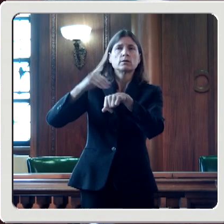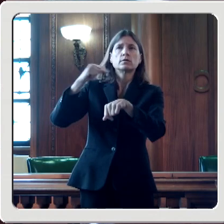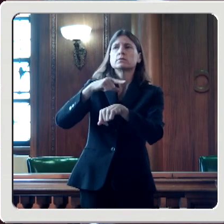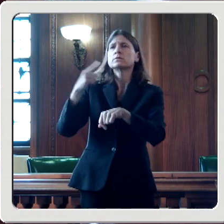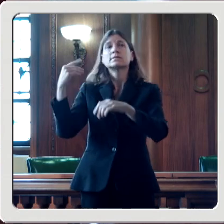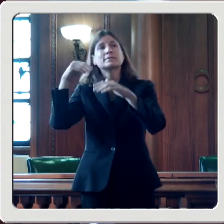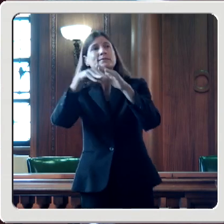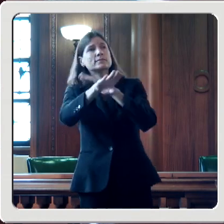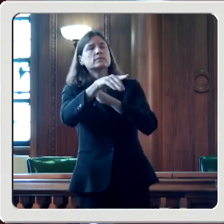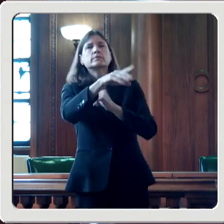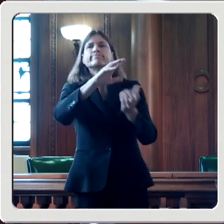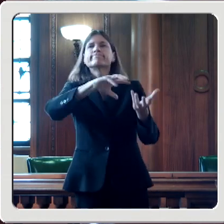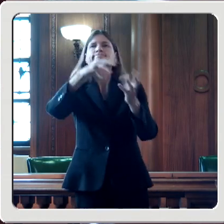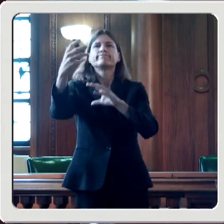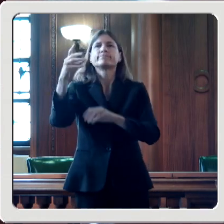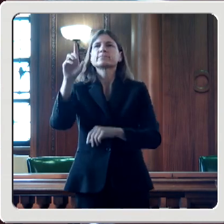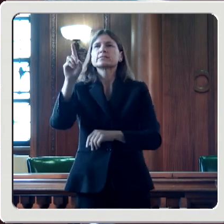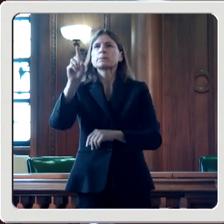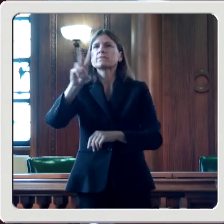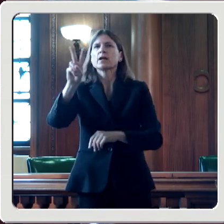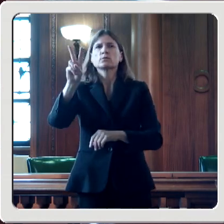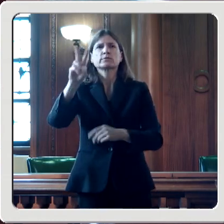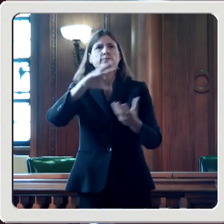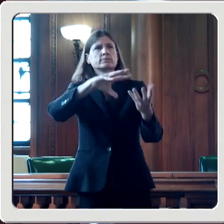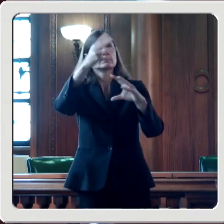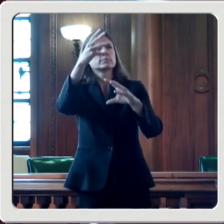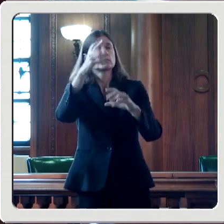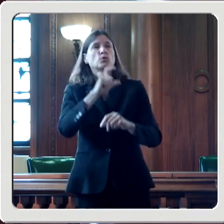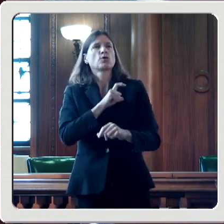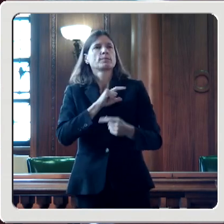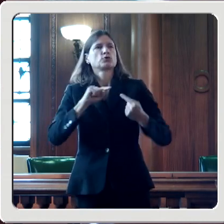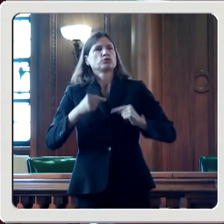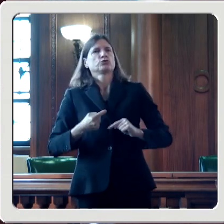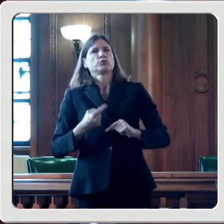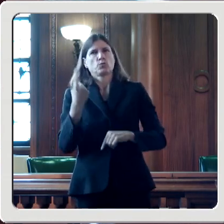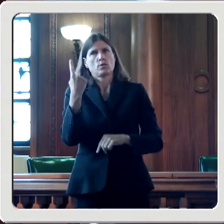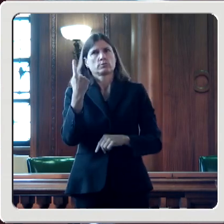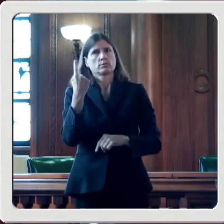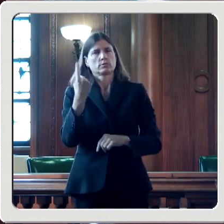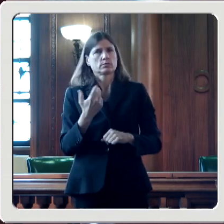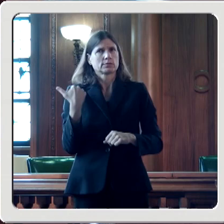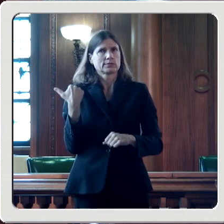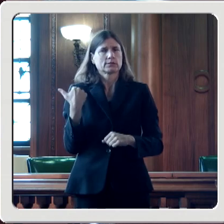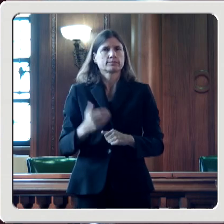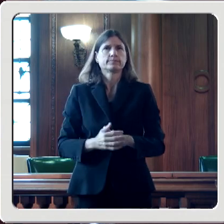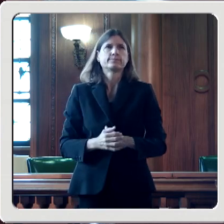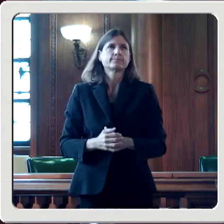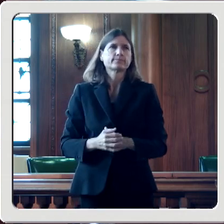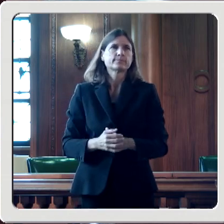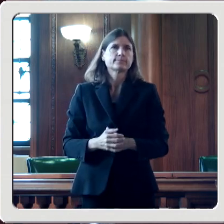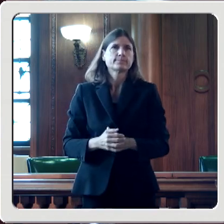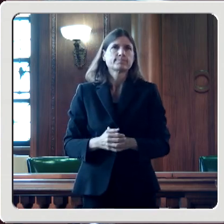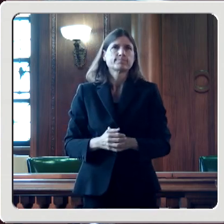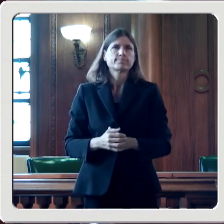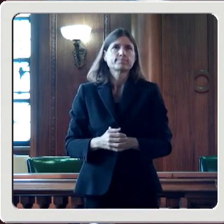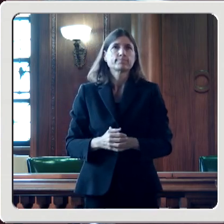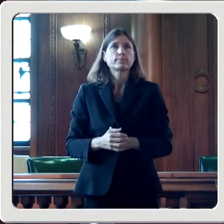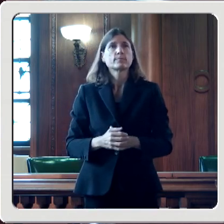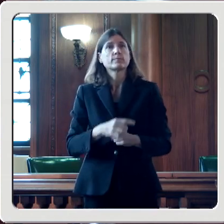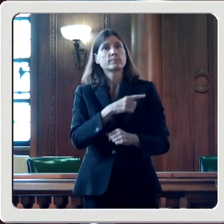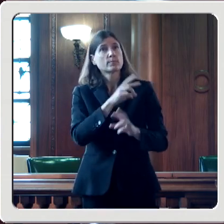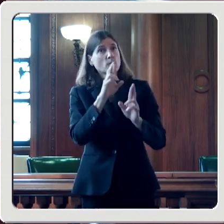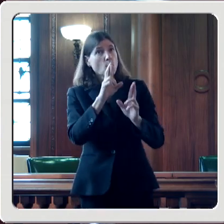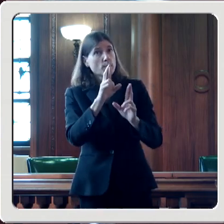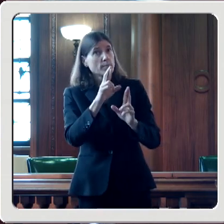7, Kevin Ambrose, God rest his soul, and Commissioner Clapper, I hope that officer is recovering,